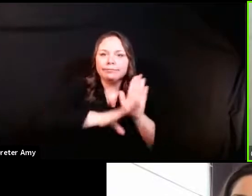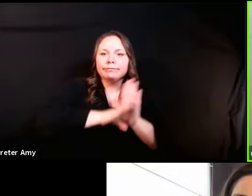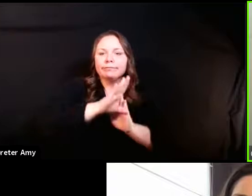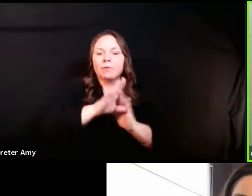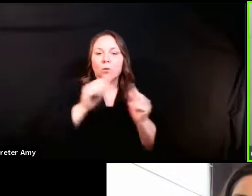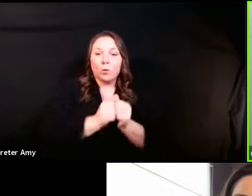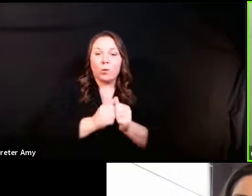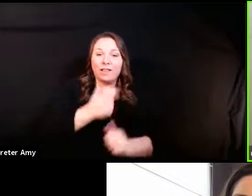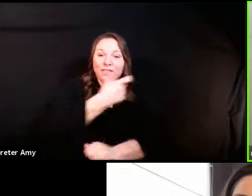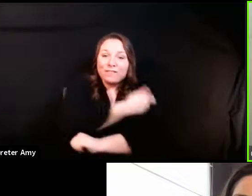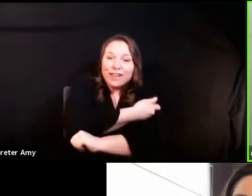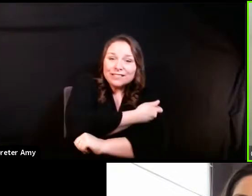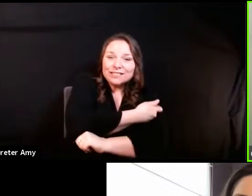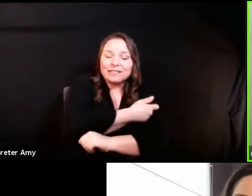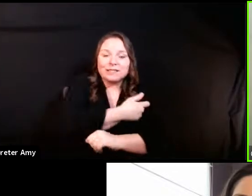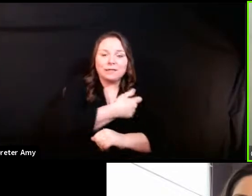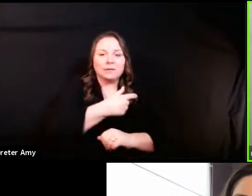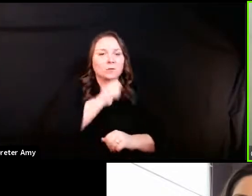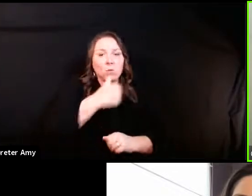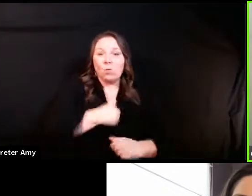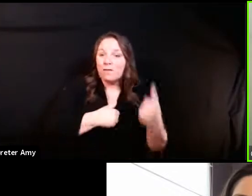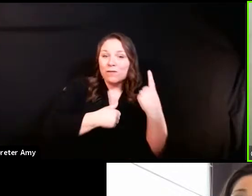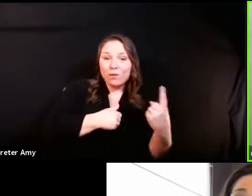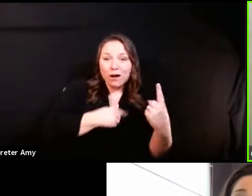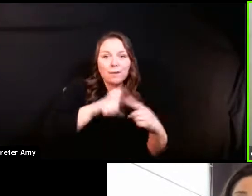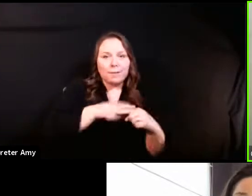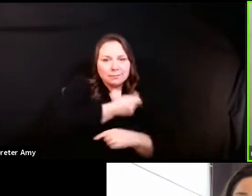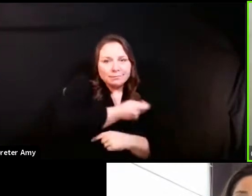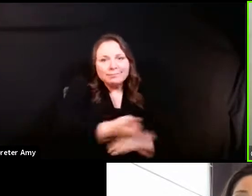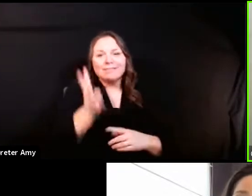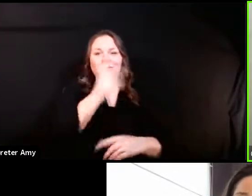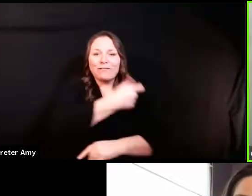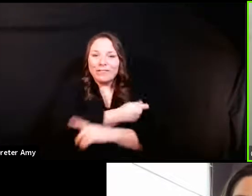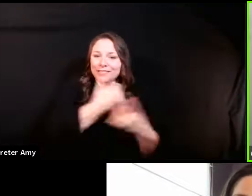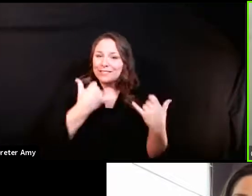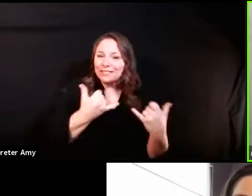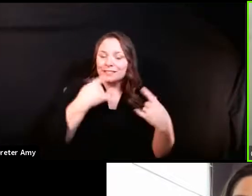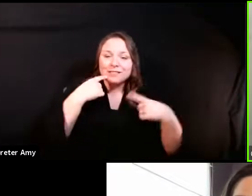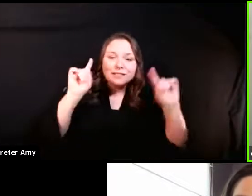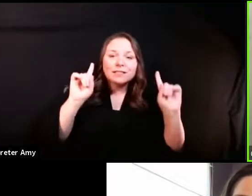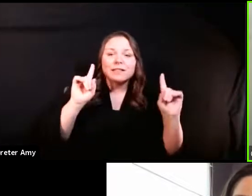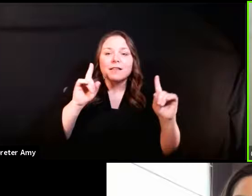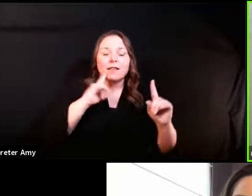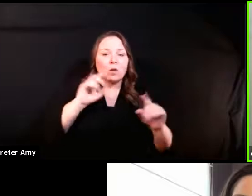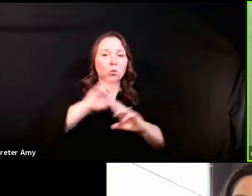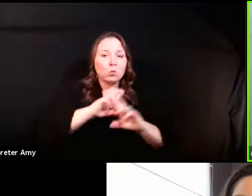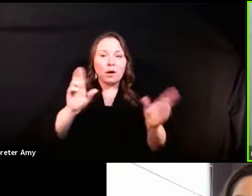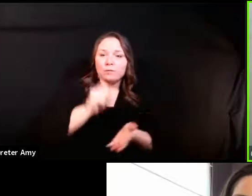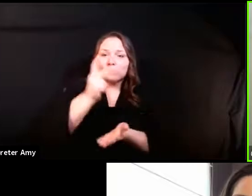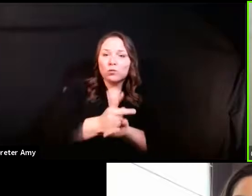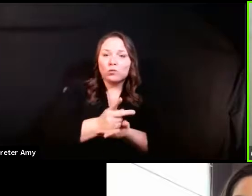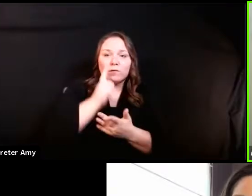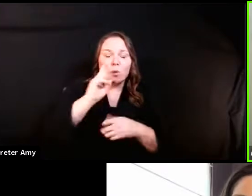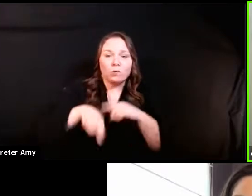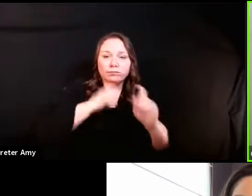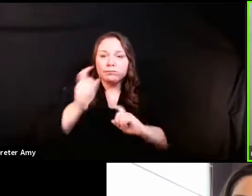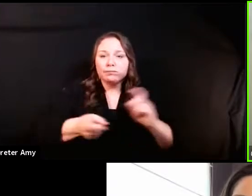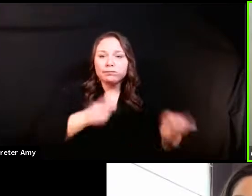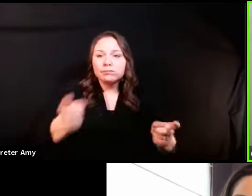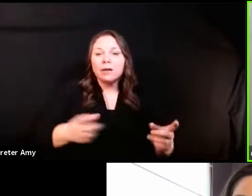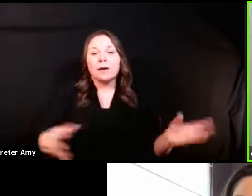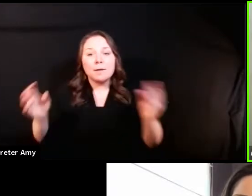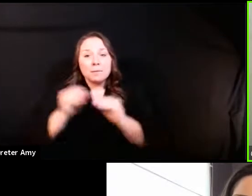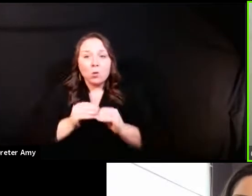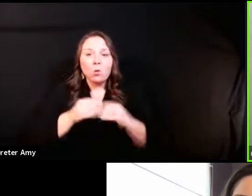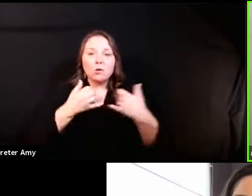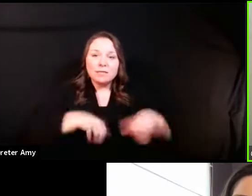to the vaccines, we don't have just one vaccine, we have multiple vaccines, that are authorized now and many more, in the